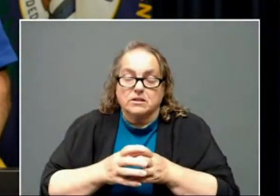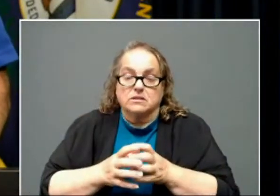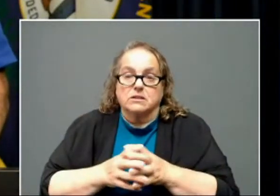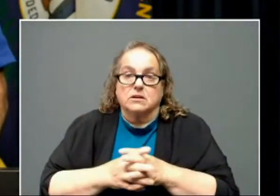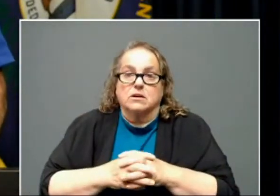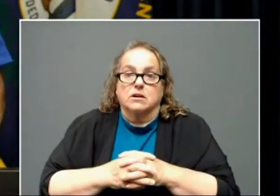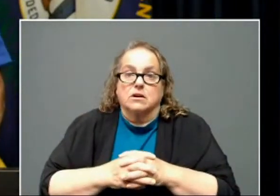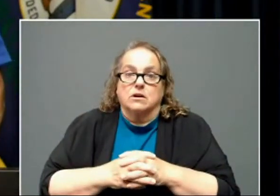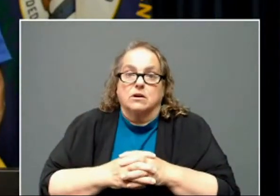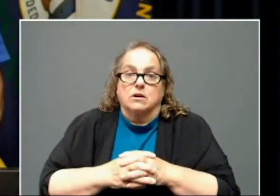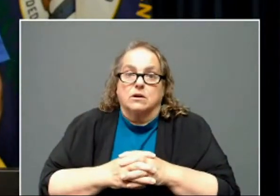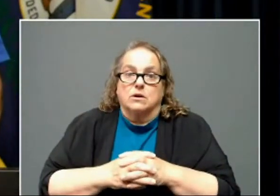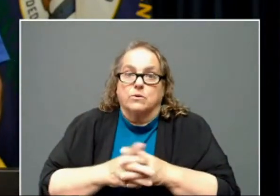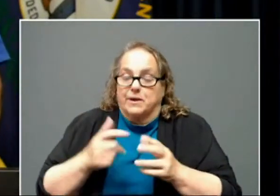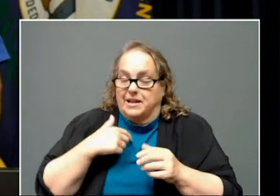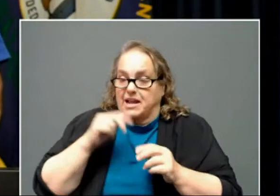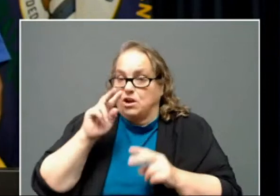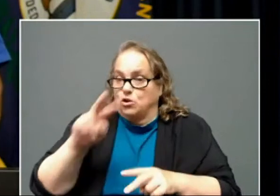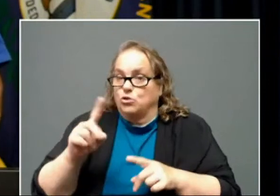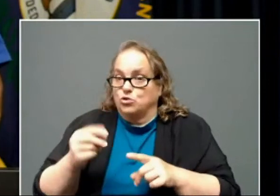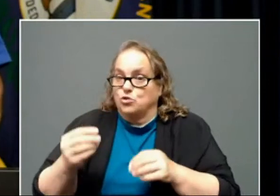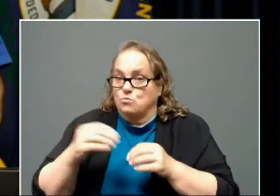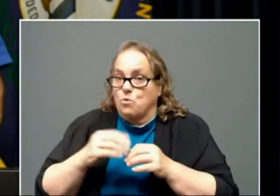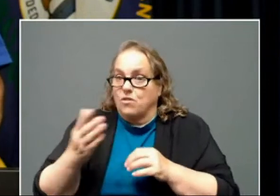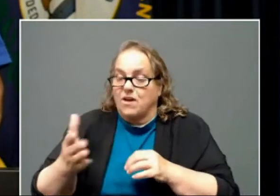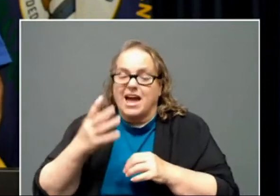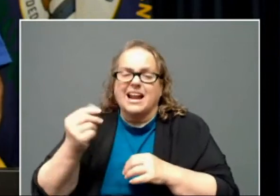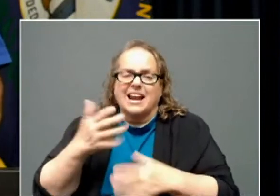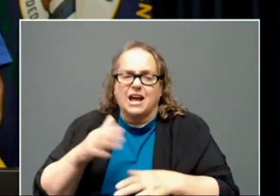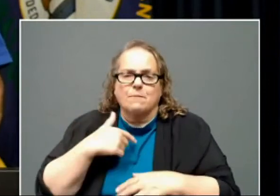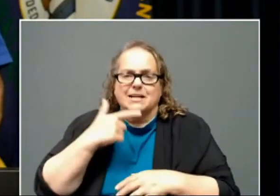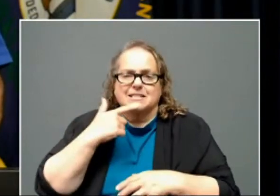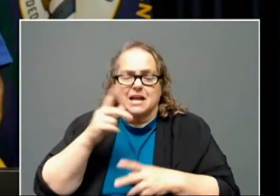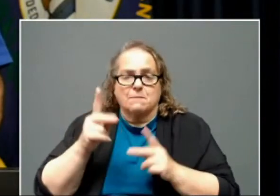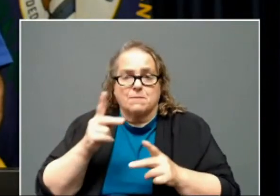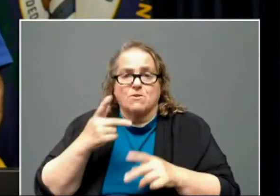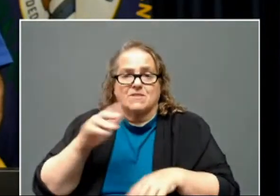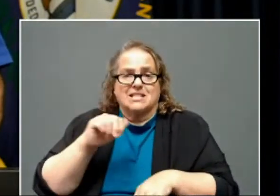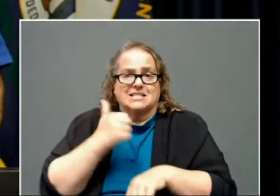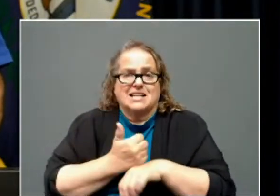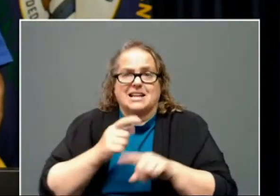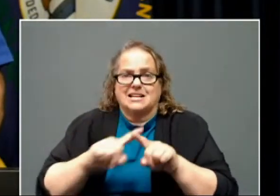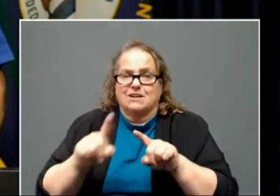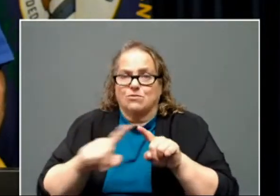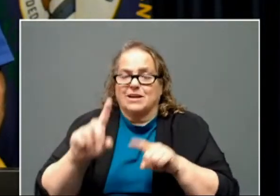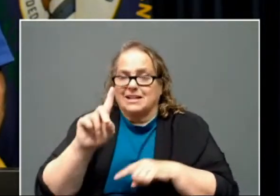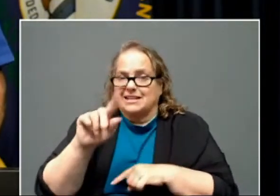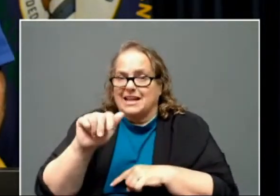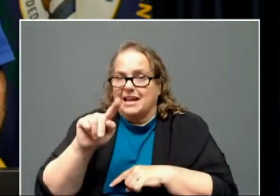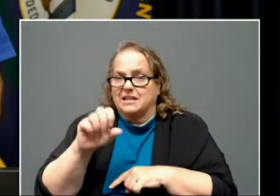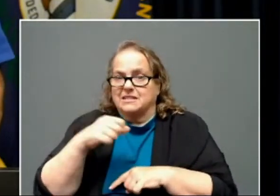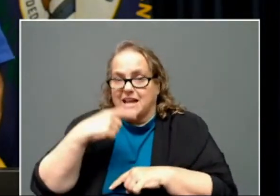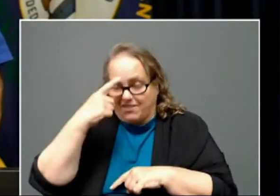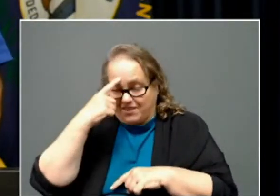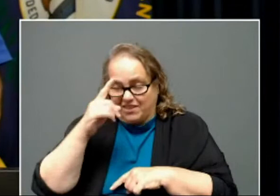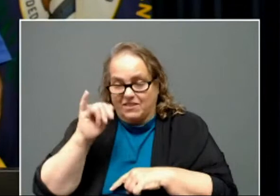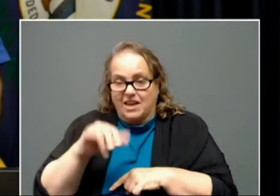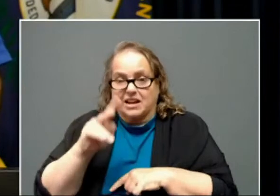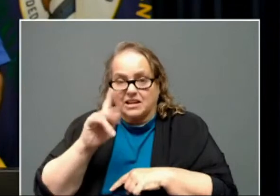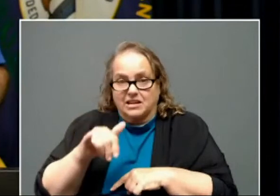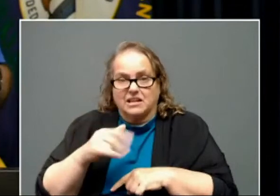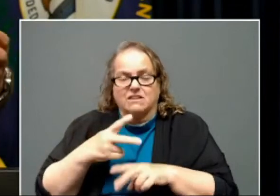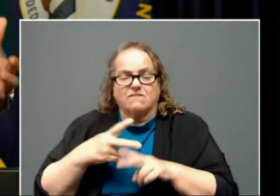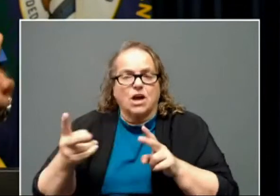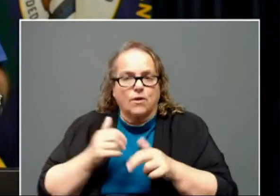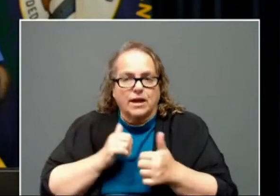at doing a lot more there. And let me just say, people have set different dates. I believe that Kentucky will be competitive